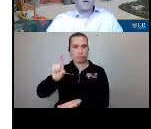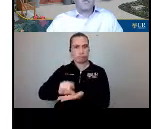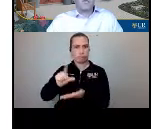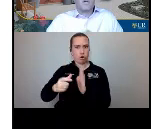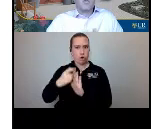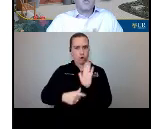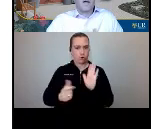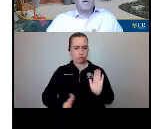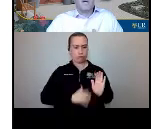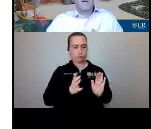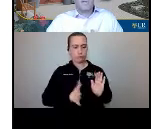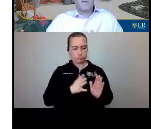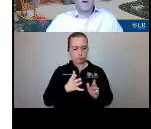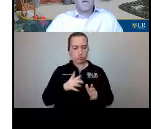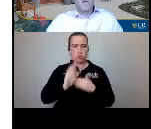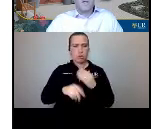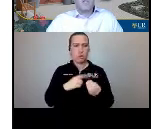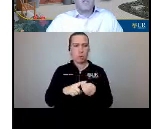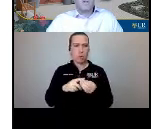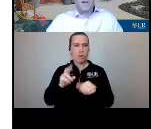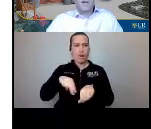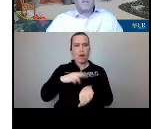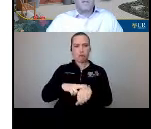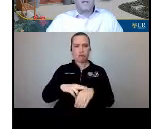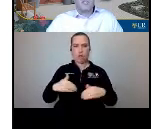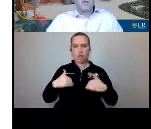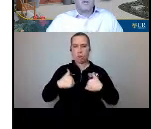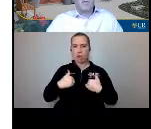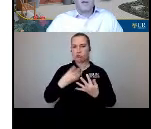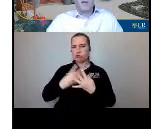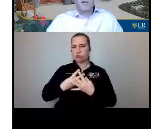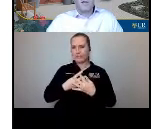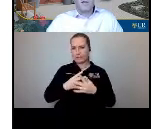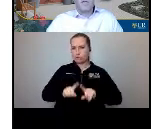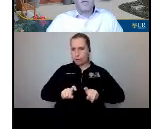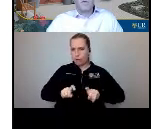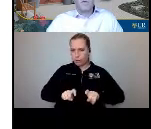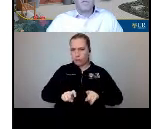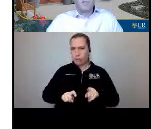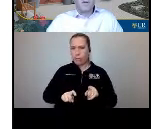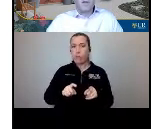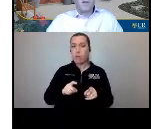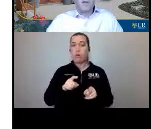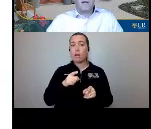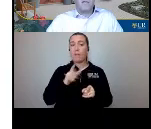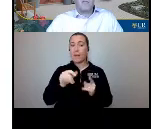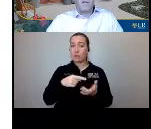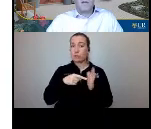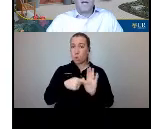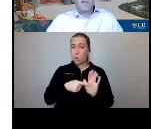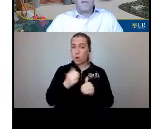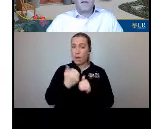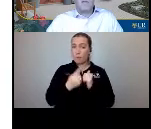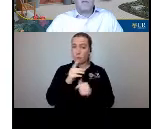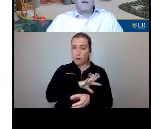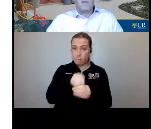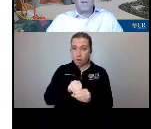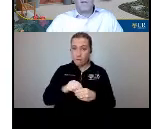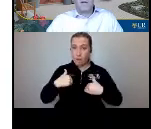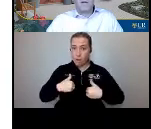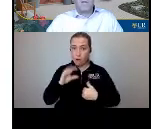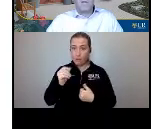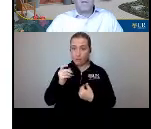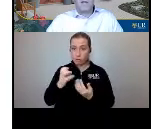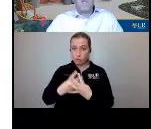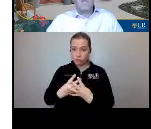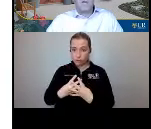National Lung Screening Trial came out in the New England Journal of Medicine, and it showed that everyone participating in lung cancer screening had a relative reduction in